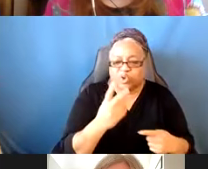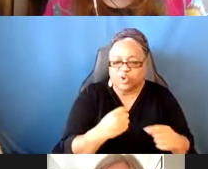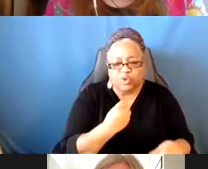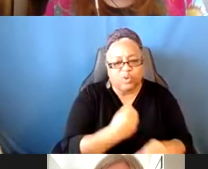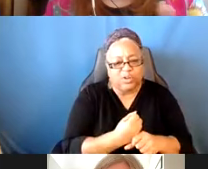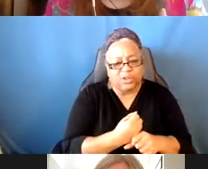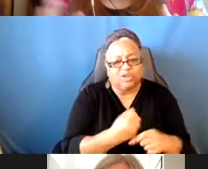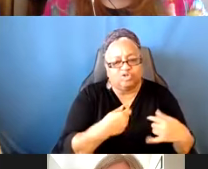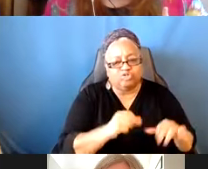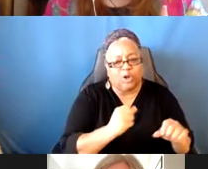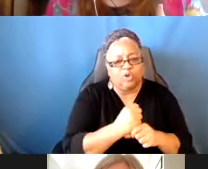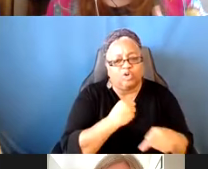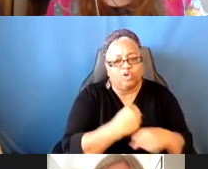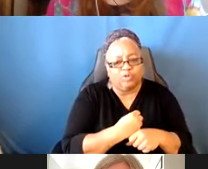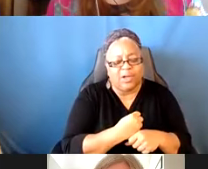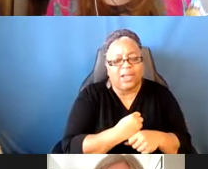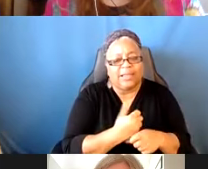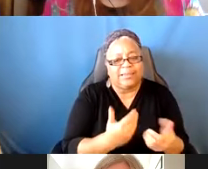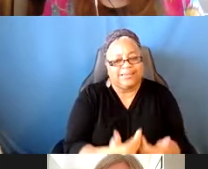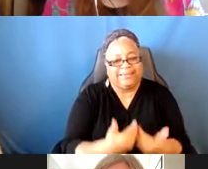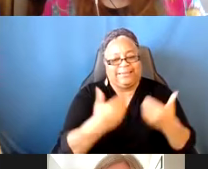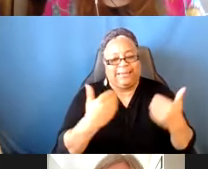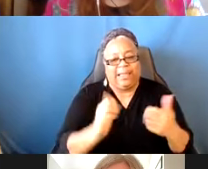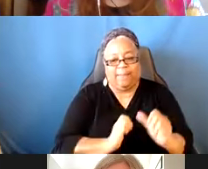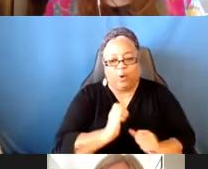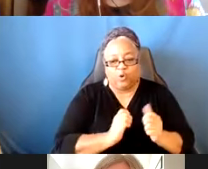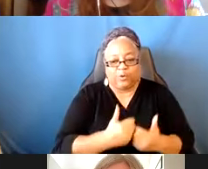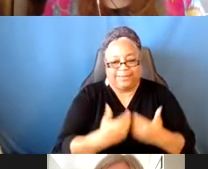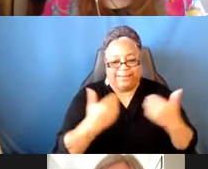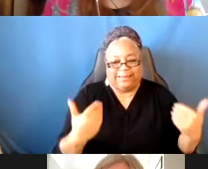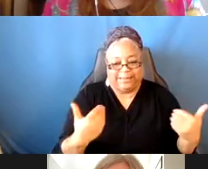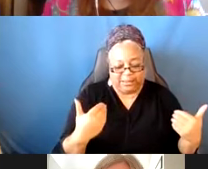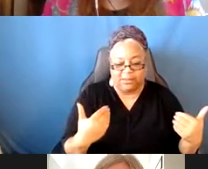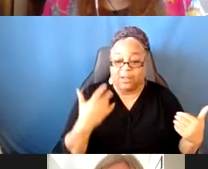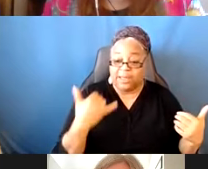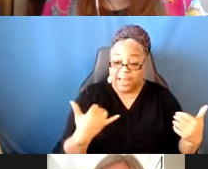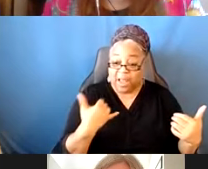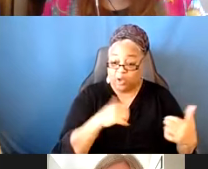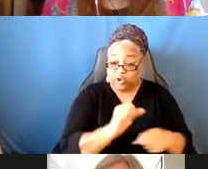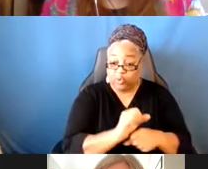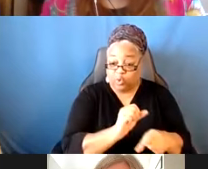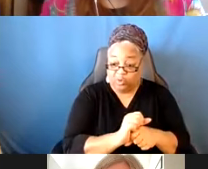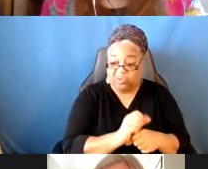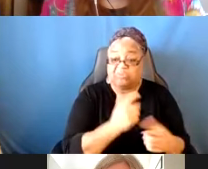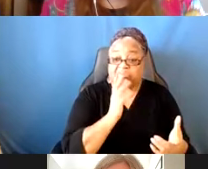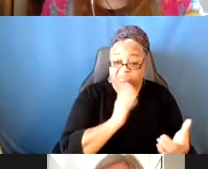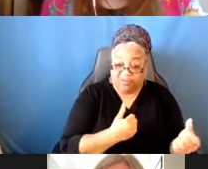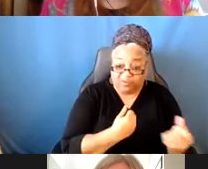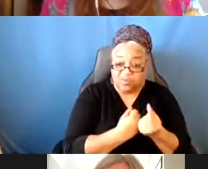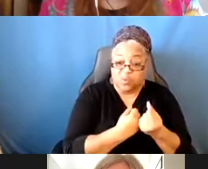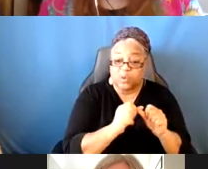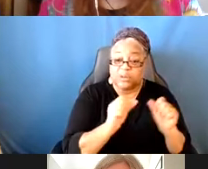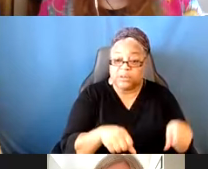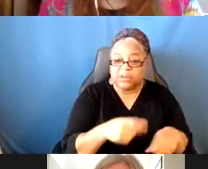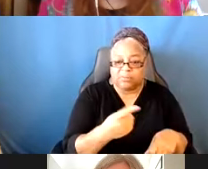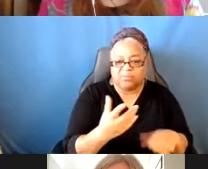emotional distance between Robert and herself. And now that she has a stable job and a strong support system, Tasha wants to